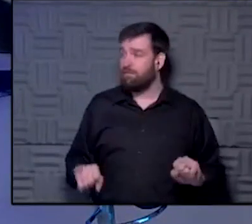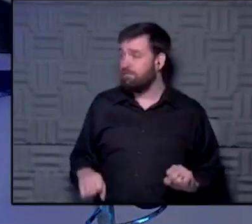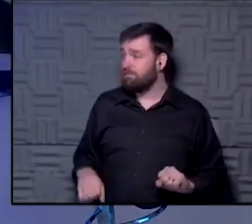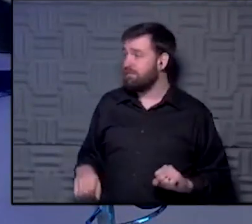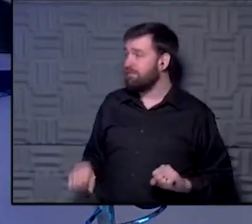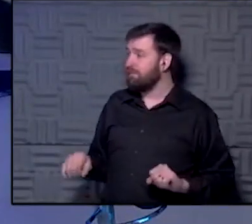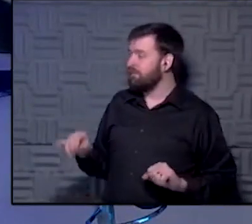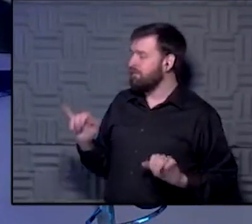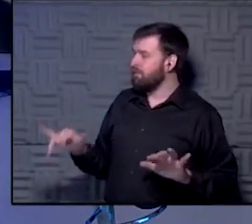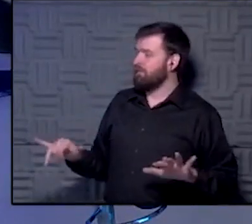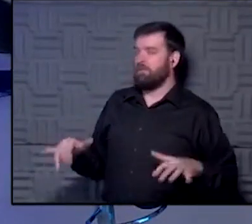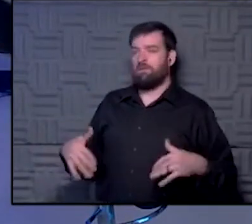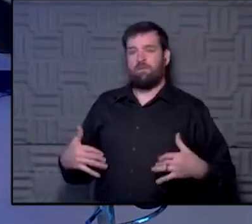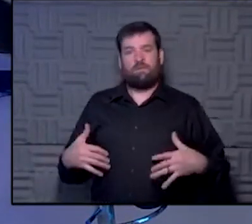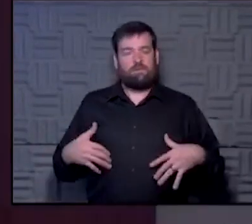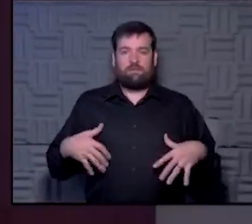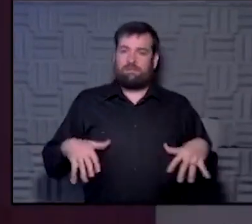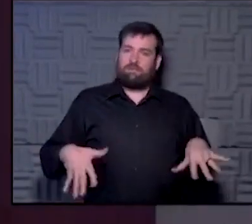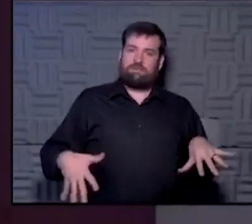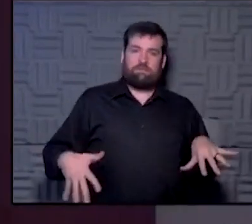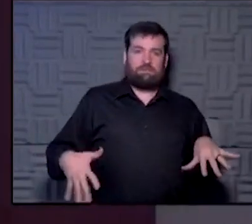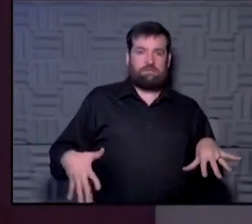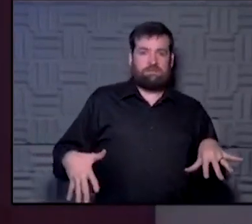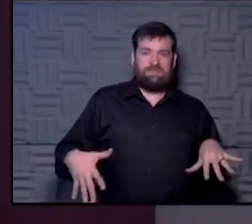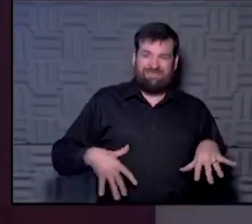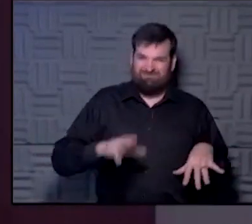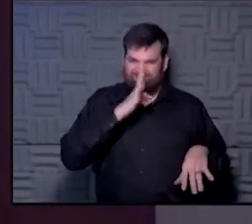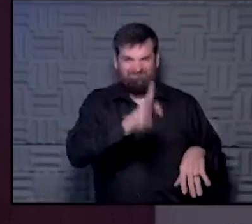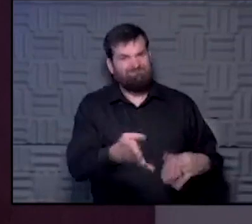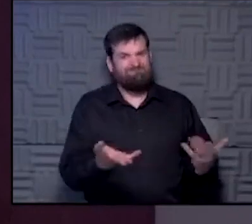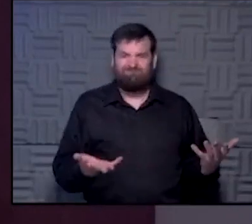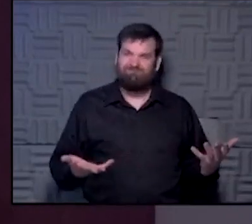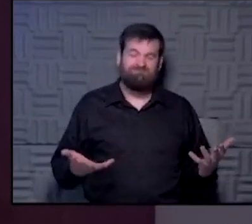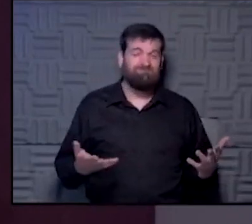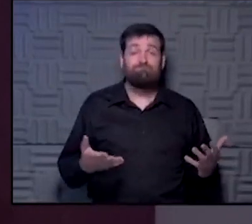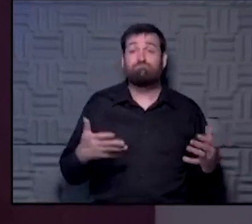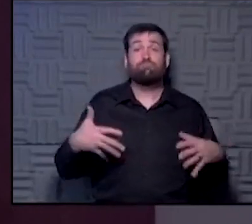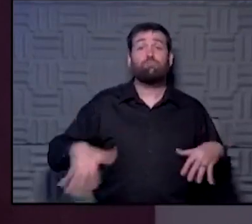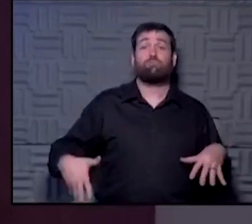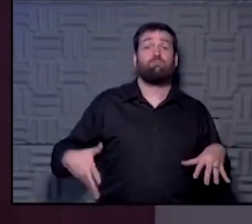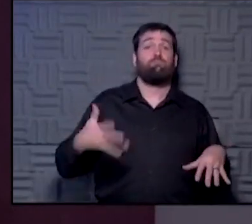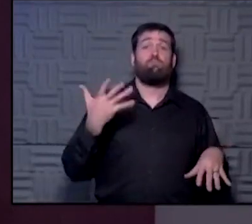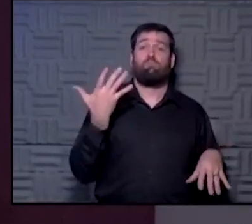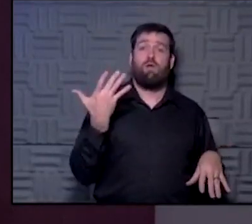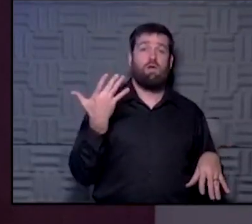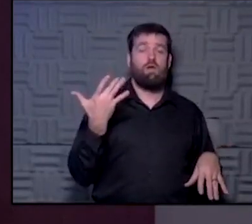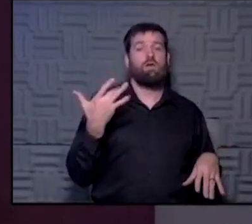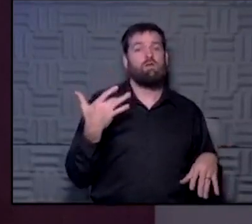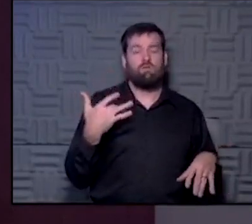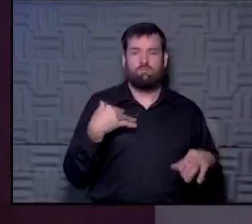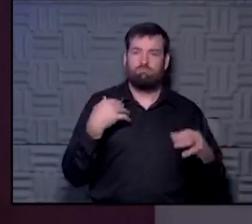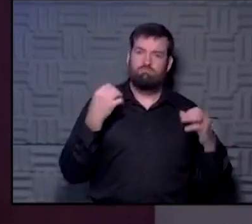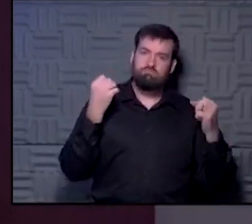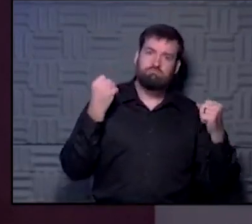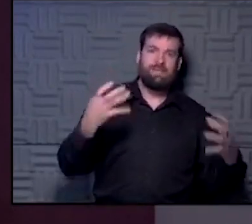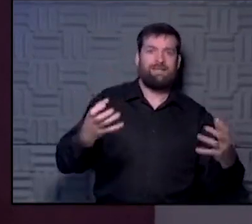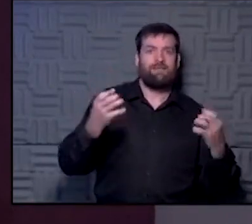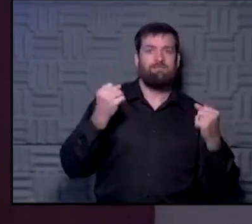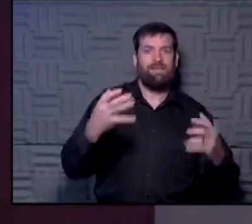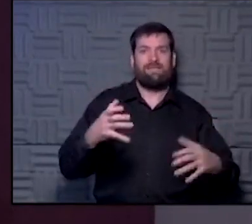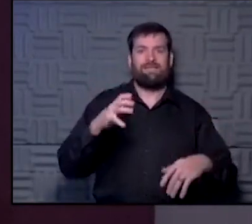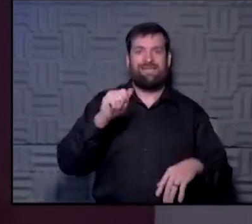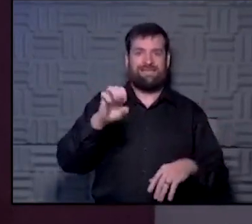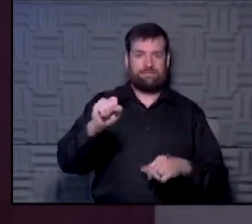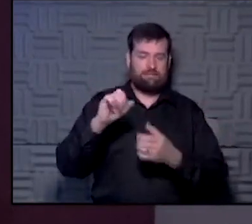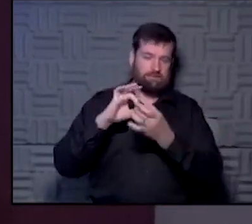That makes me incredibly nervous. I will be very forthright with you. And it makes me nervous because we had dozens of cases associated